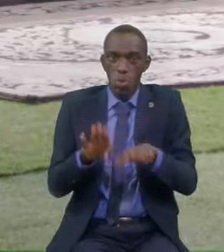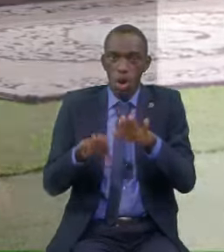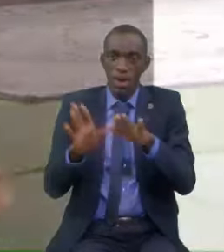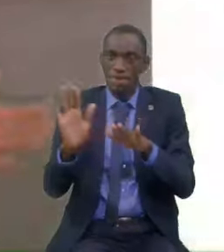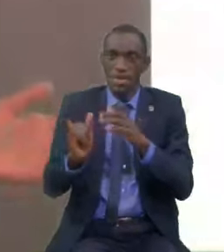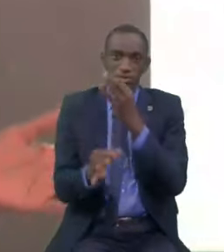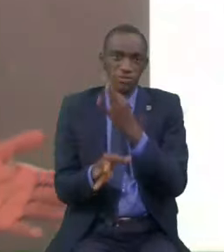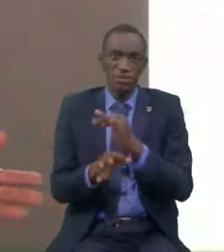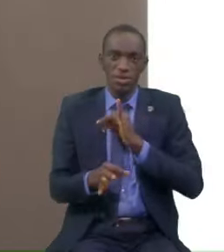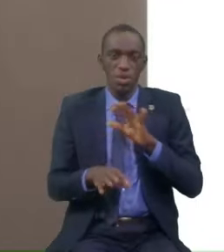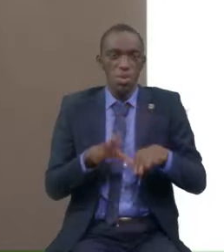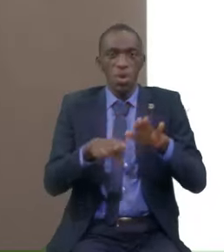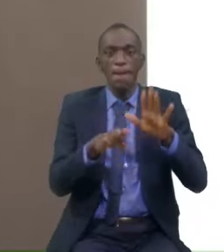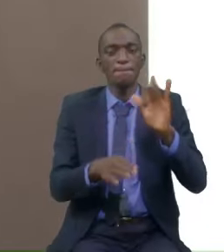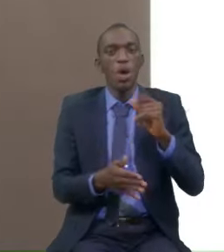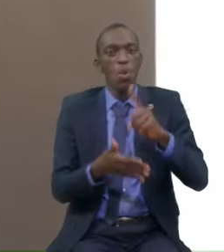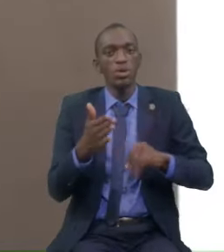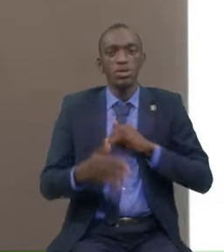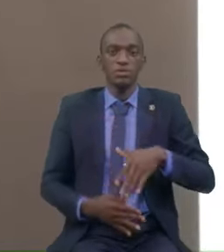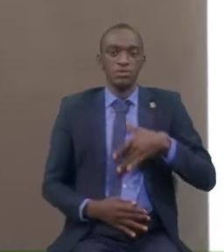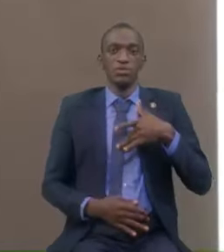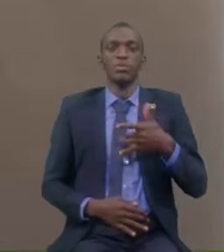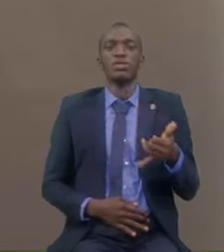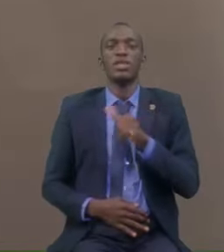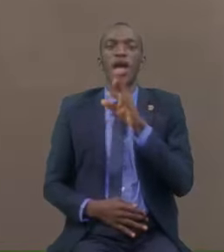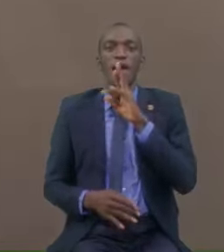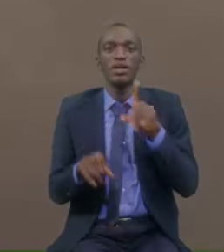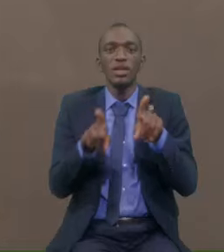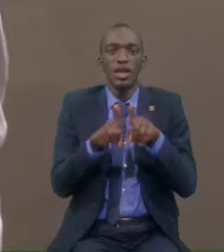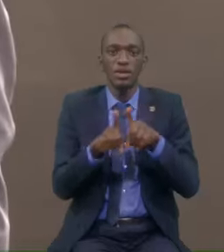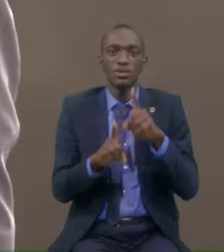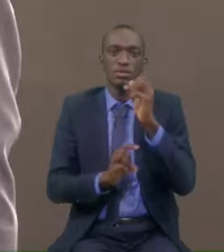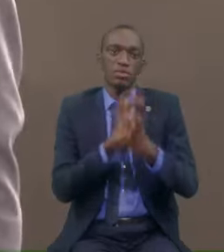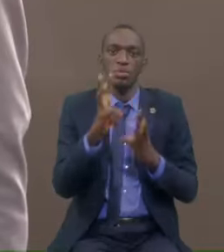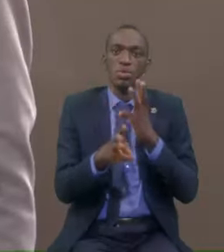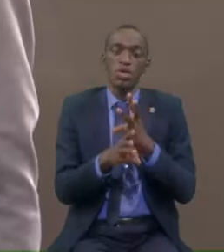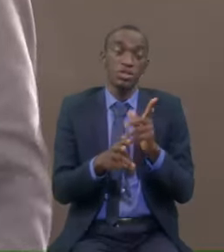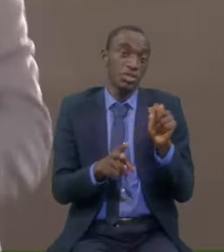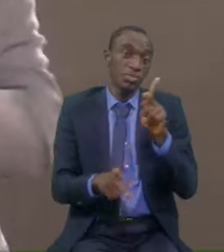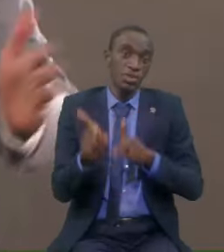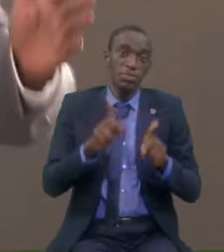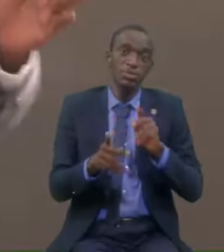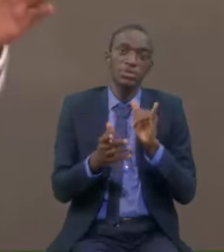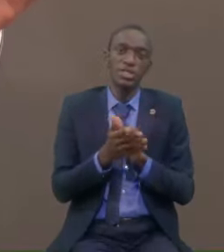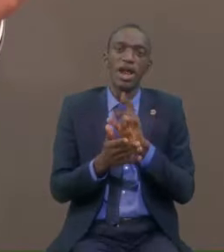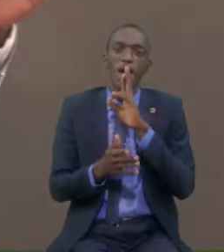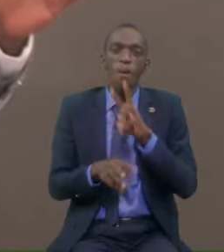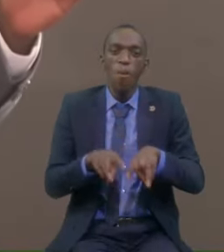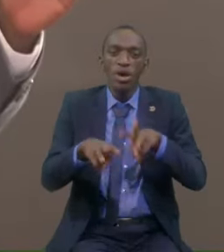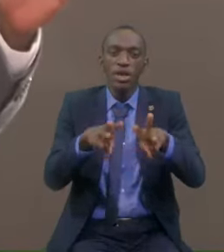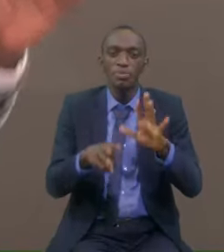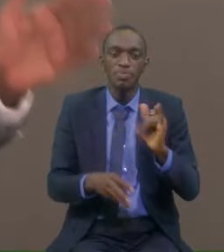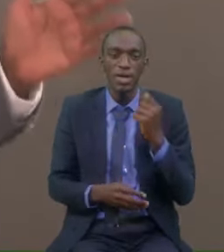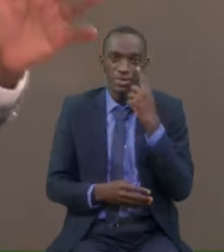They are like the world. The people who are walking by sight, they are not